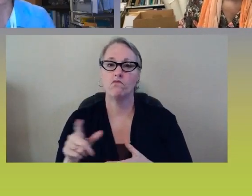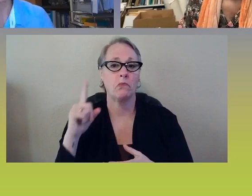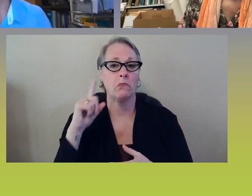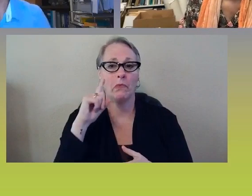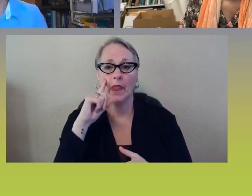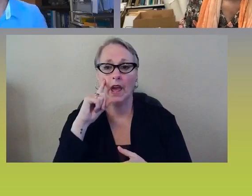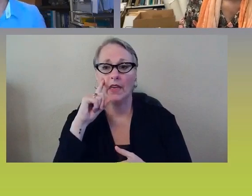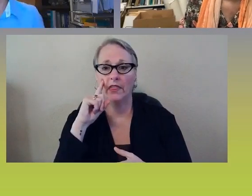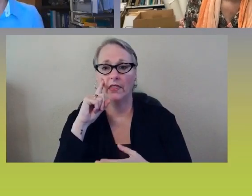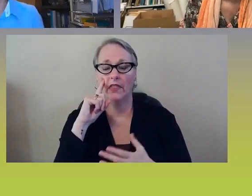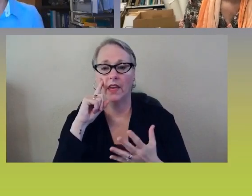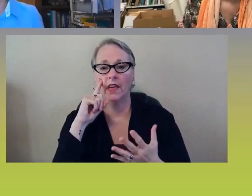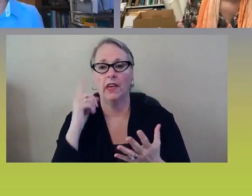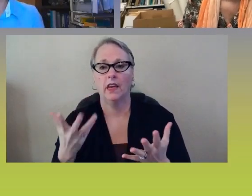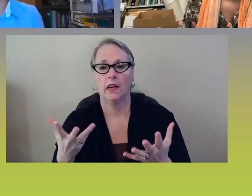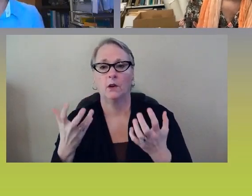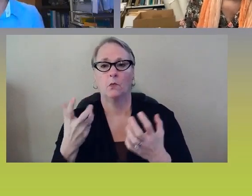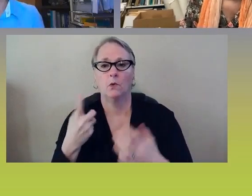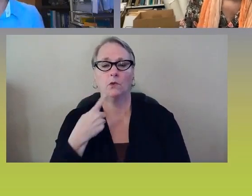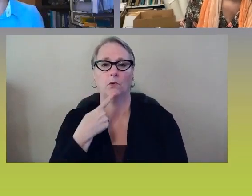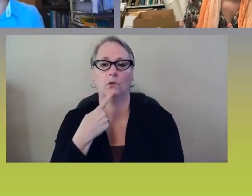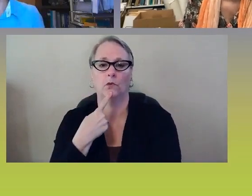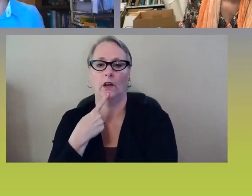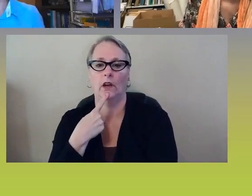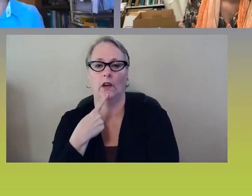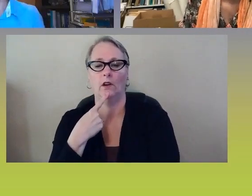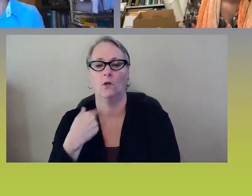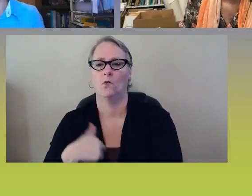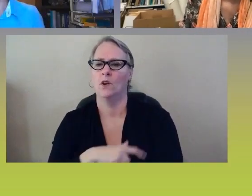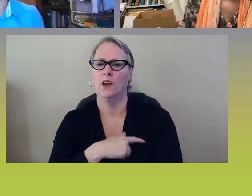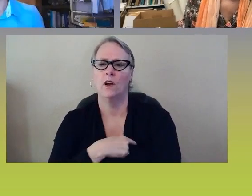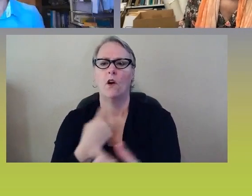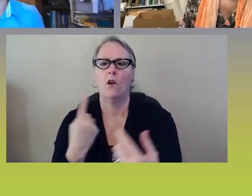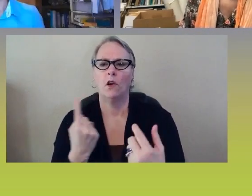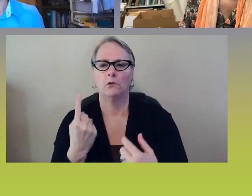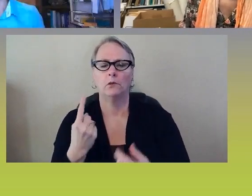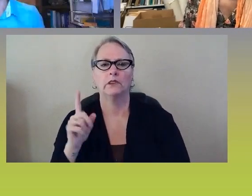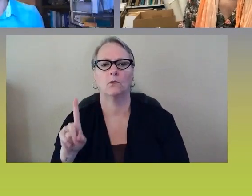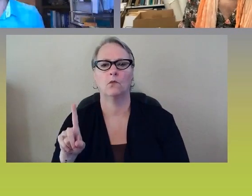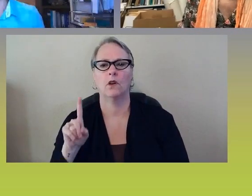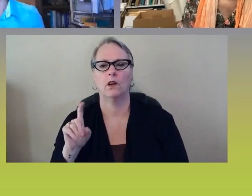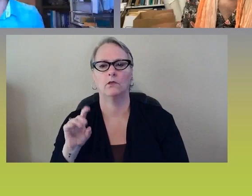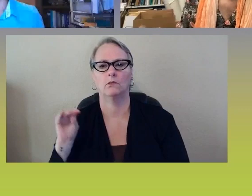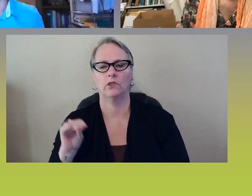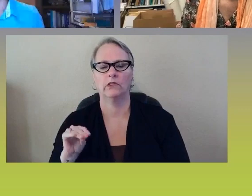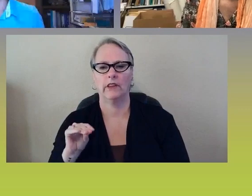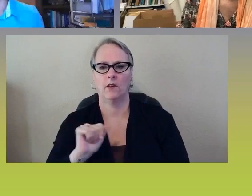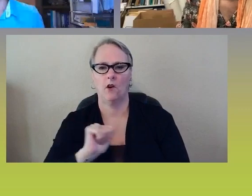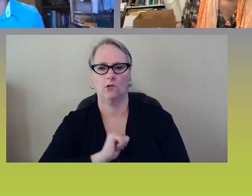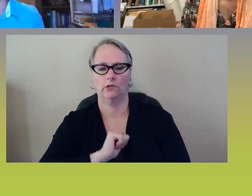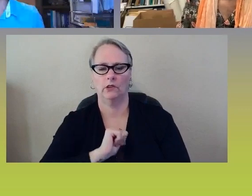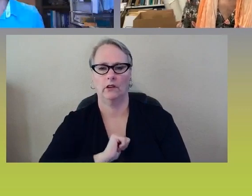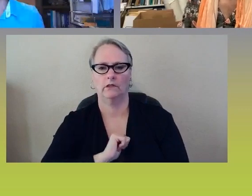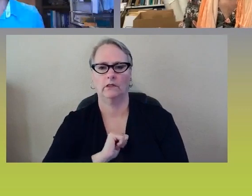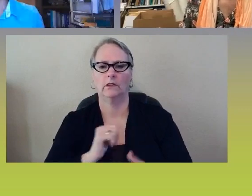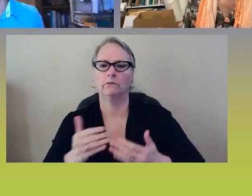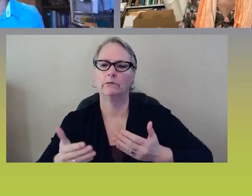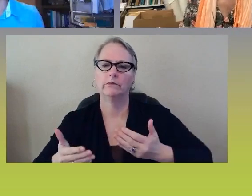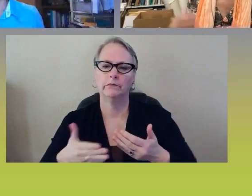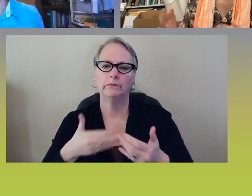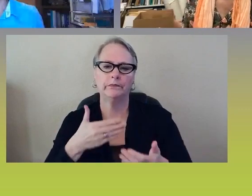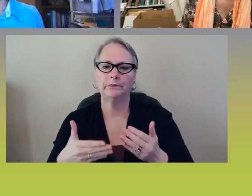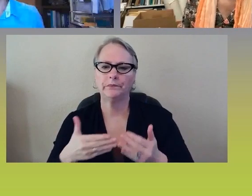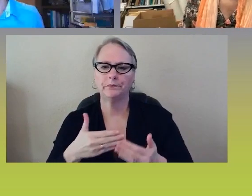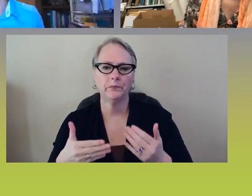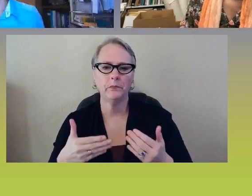say we are always 100% ourselves. It doesn't matter if we have this